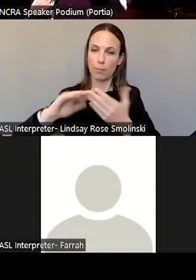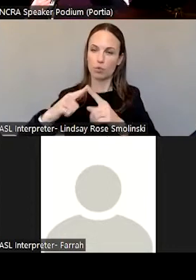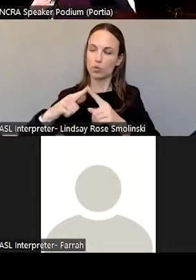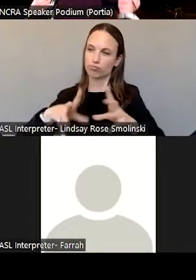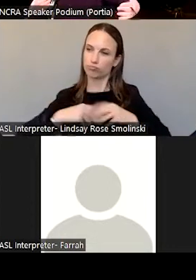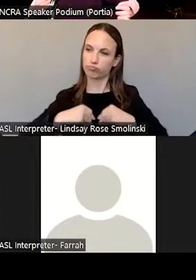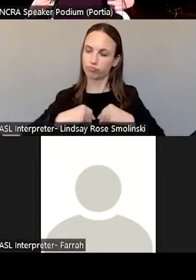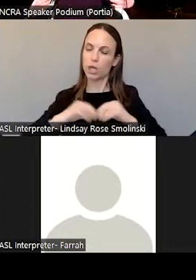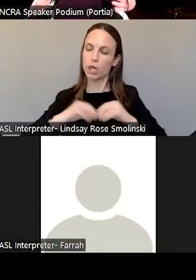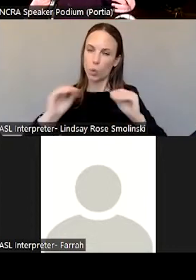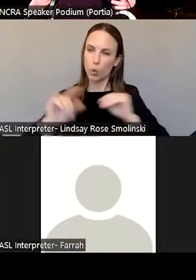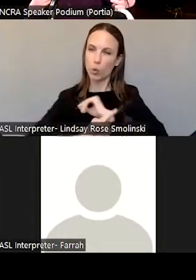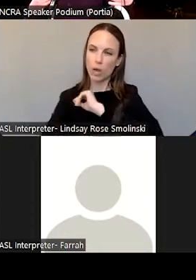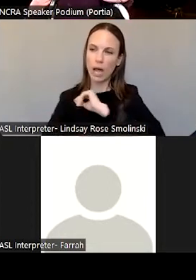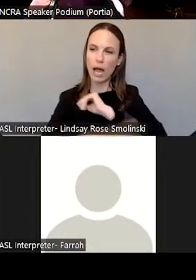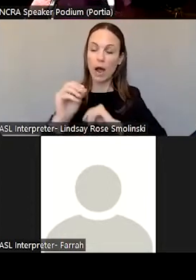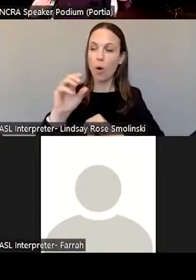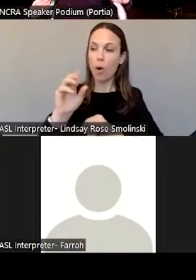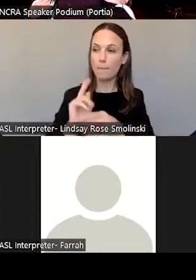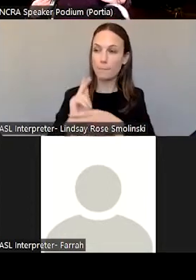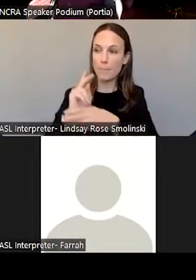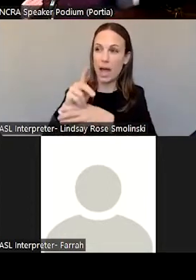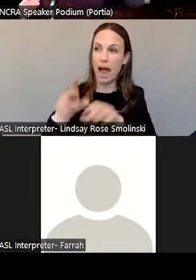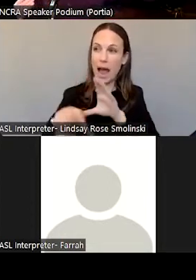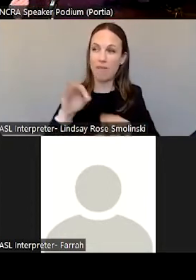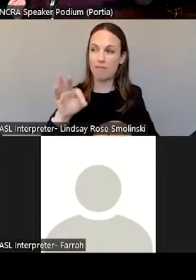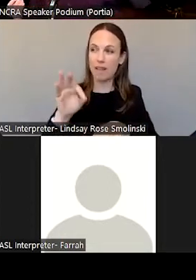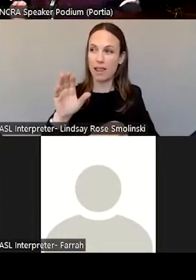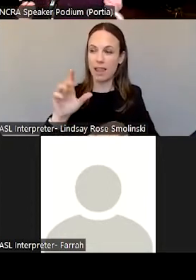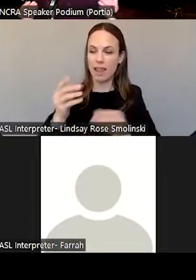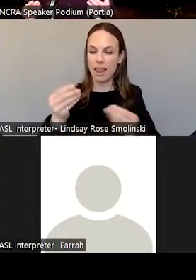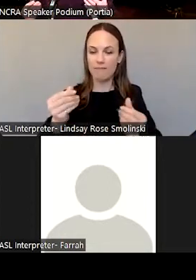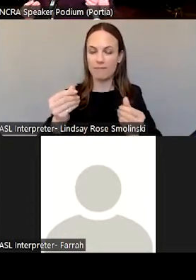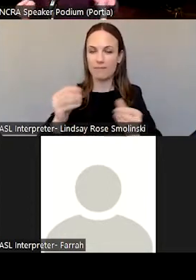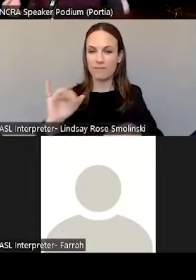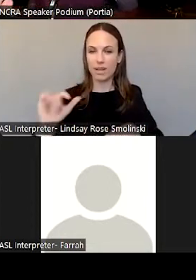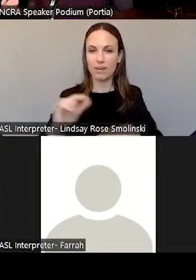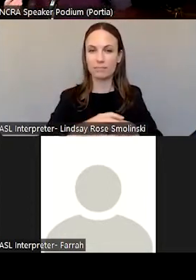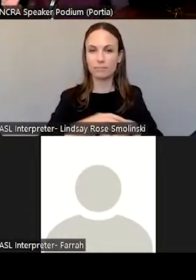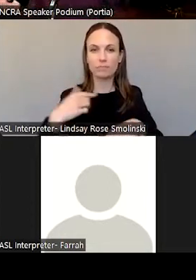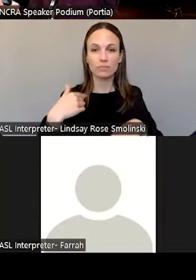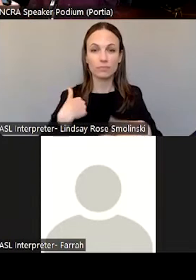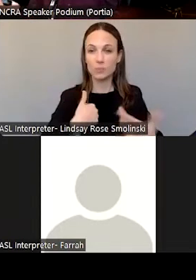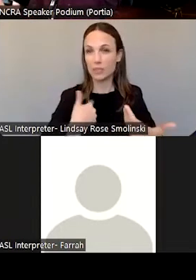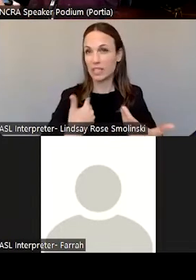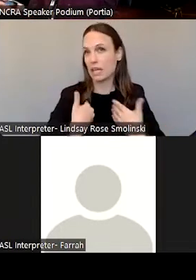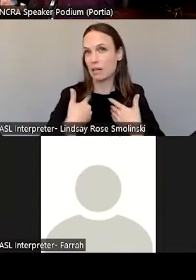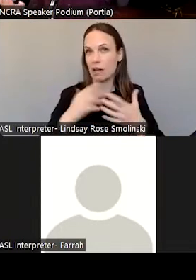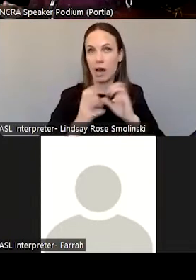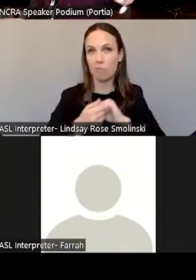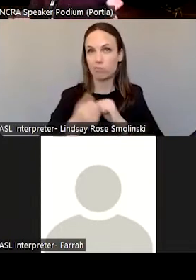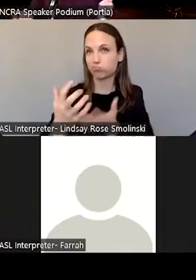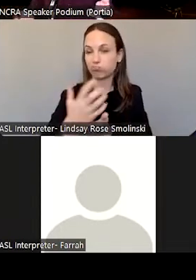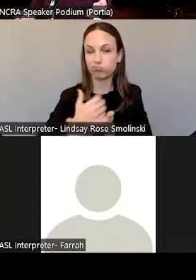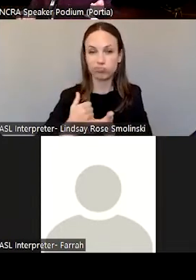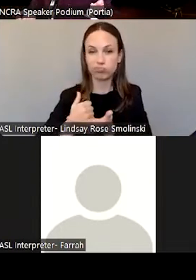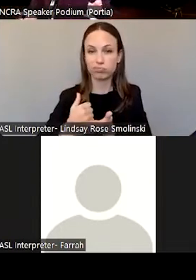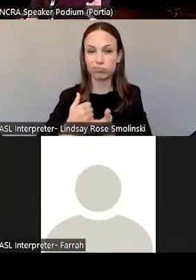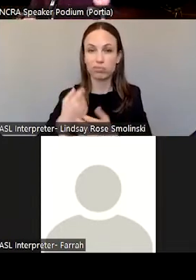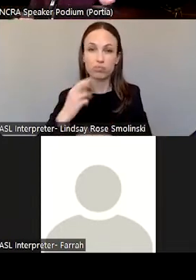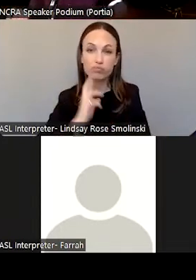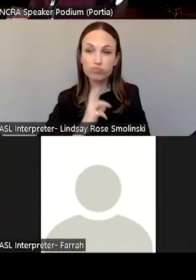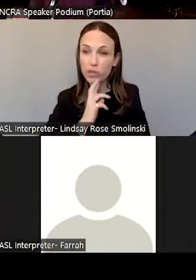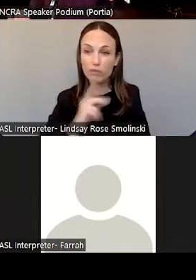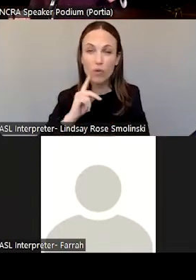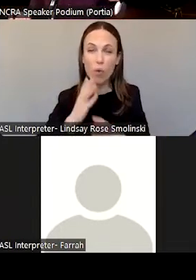zero waste and organics out of the landfill. In Alameda, we'd had compost collection from restaurants